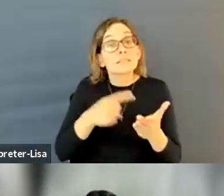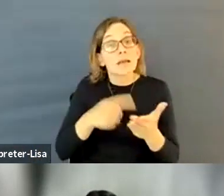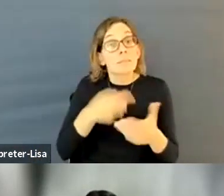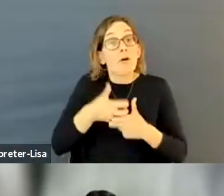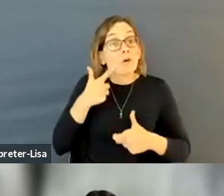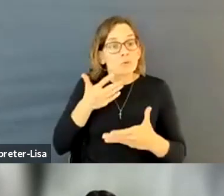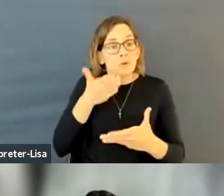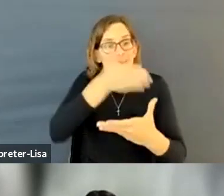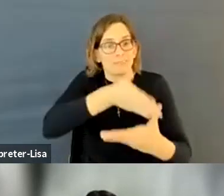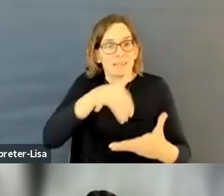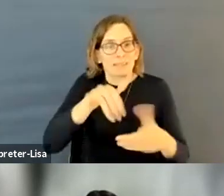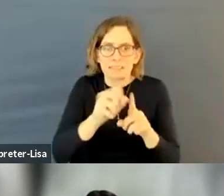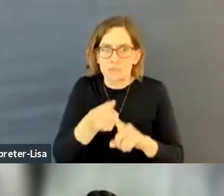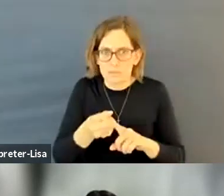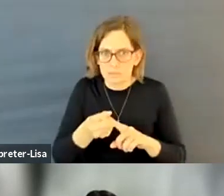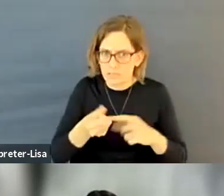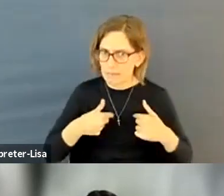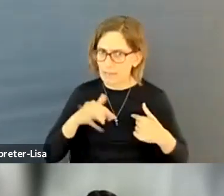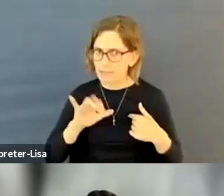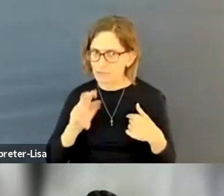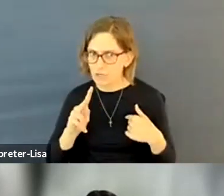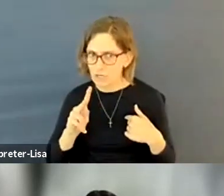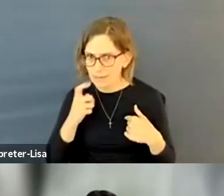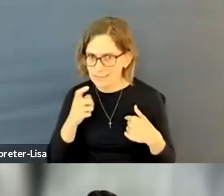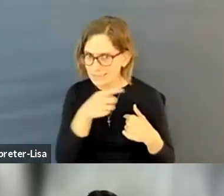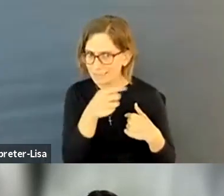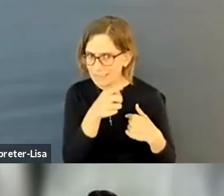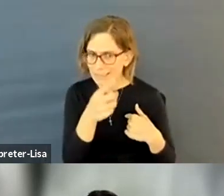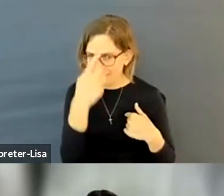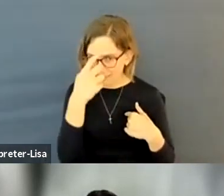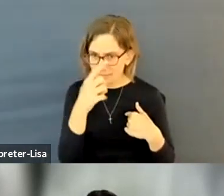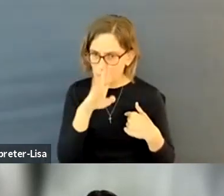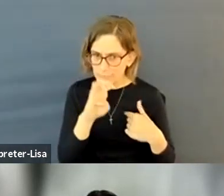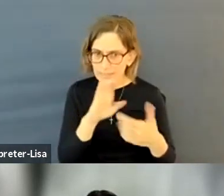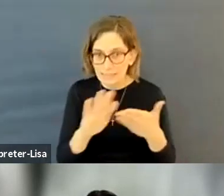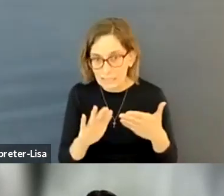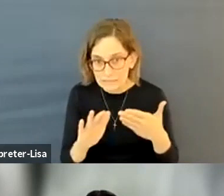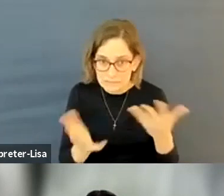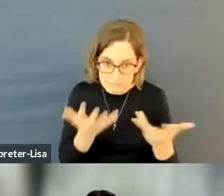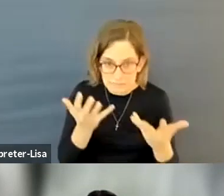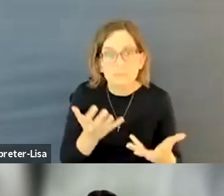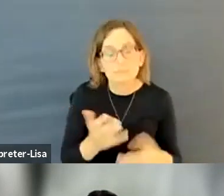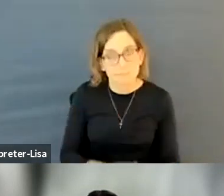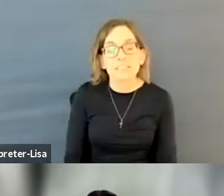those situations because you're like, oh, am I the jerk? Because they think they're being nice.